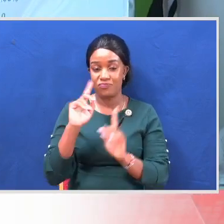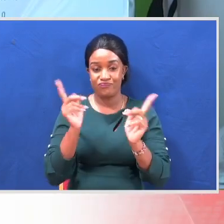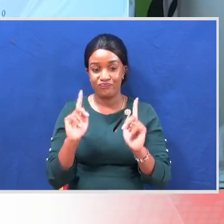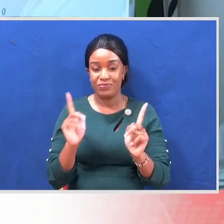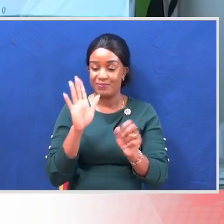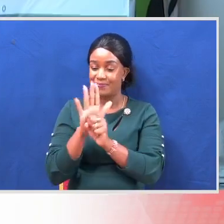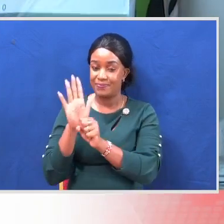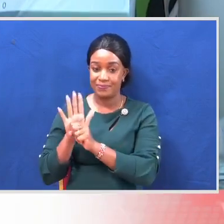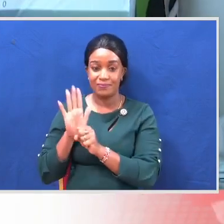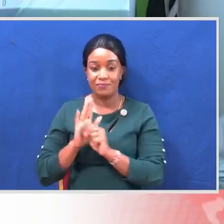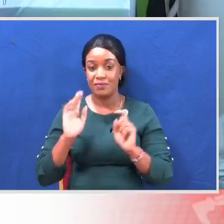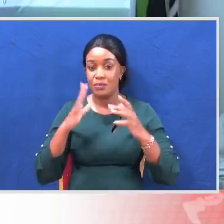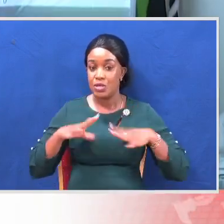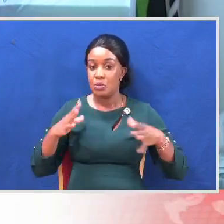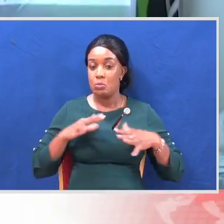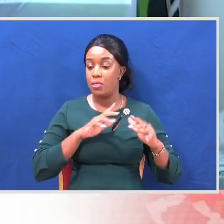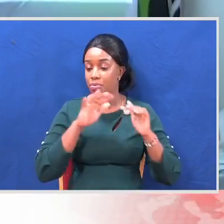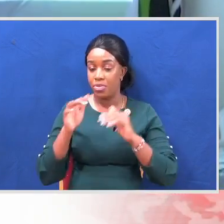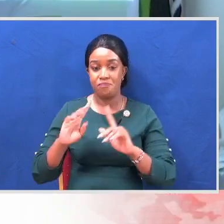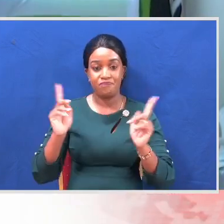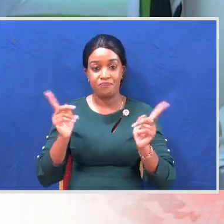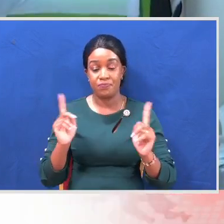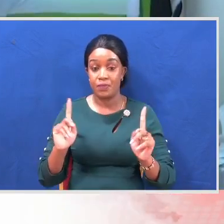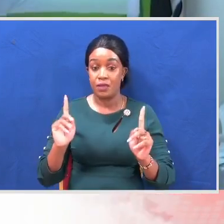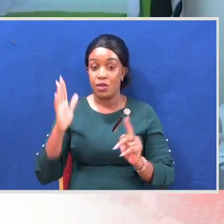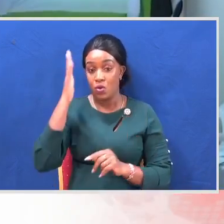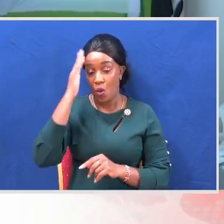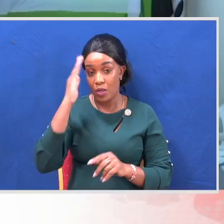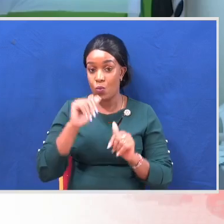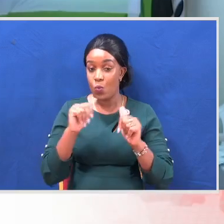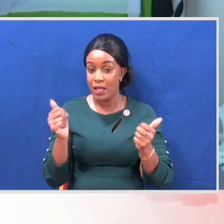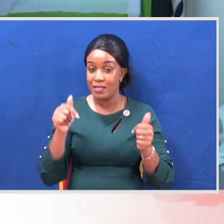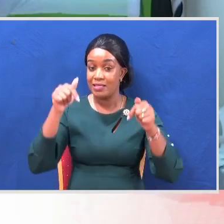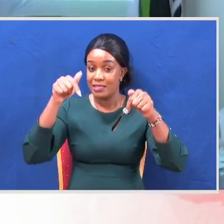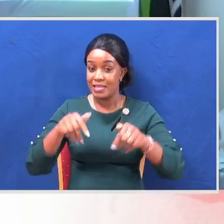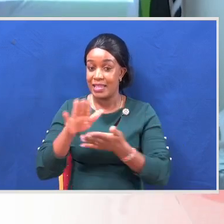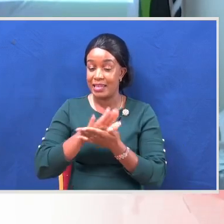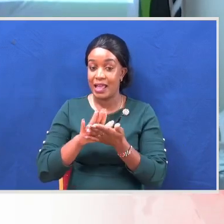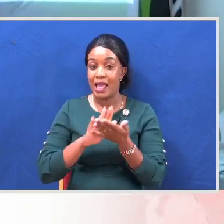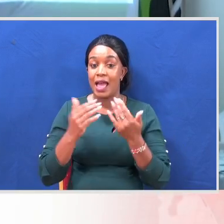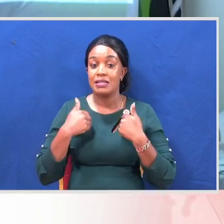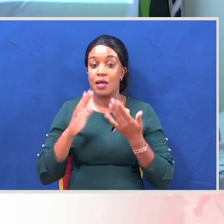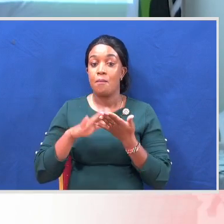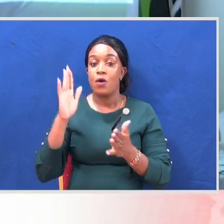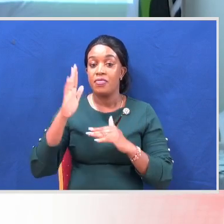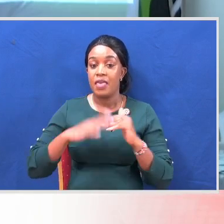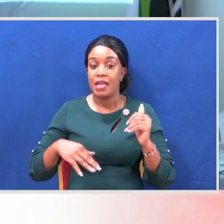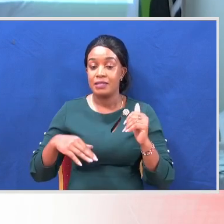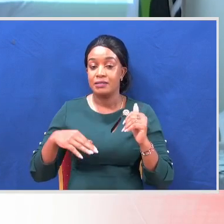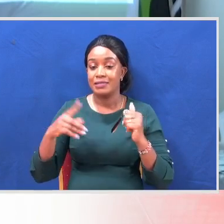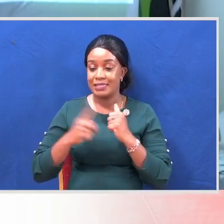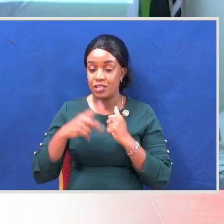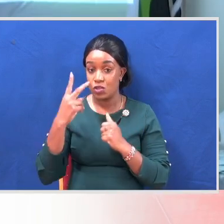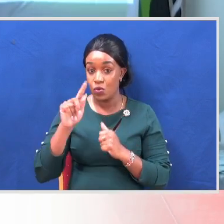region, a region, in this case a constituency, that has more than 62,000 voters. But again, we shall be getting finer